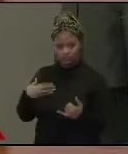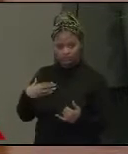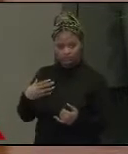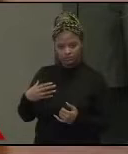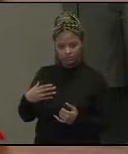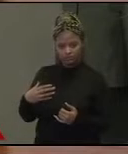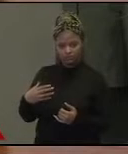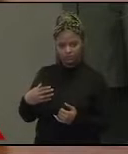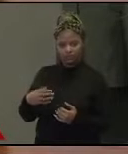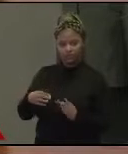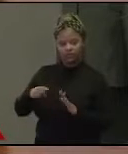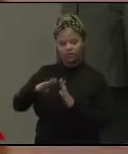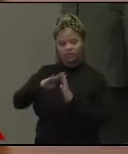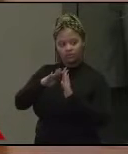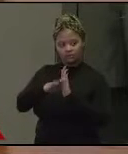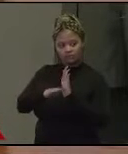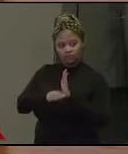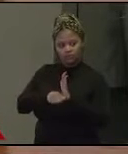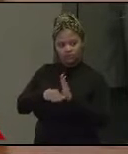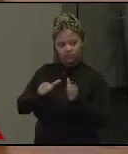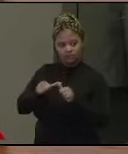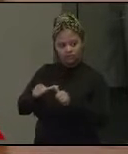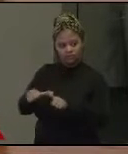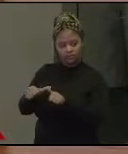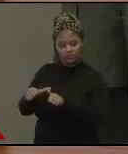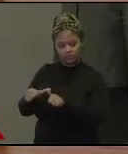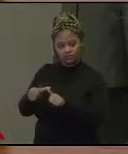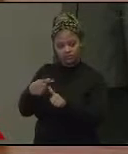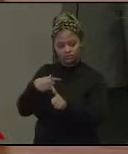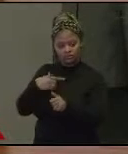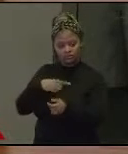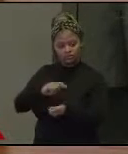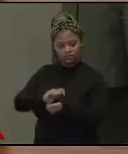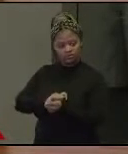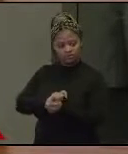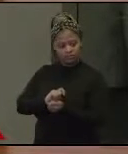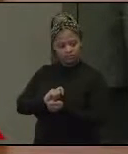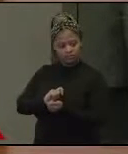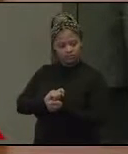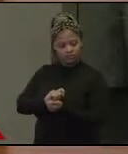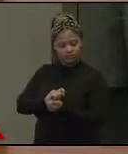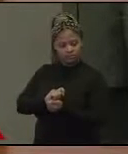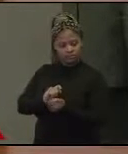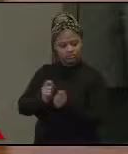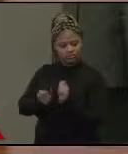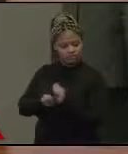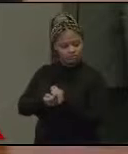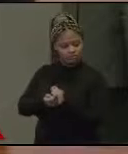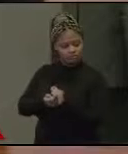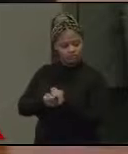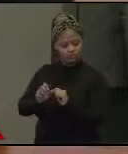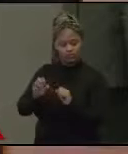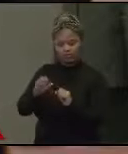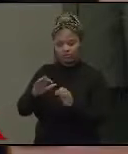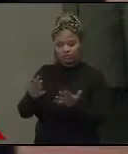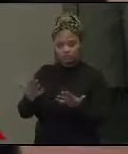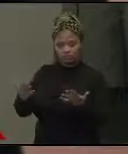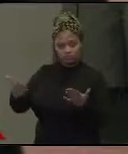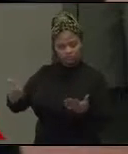item, and I would like to change approach as we get to this next item. All speakers have been